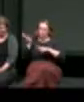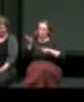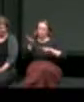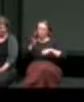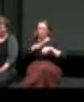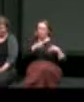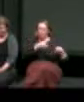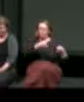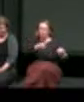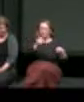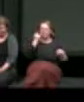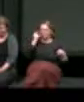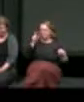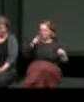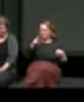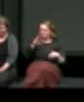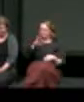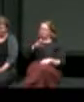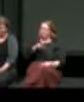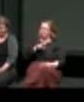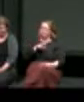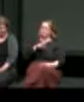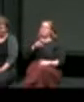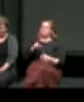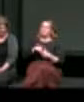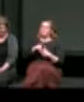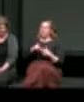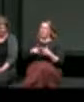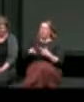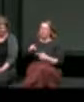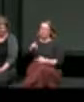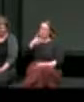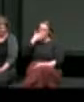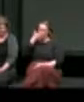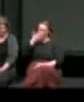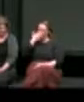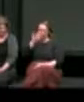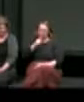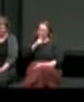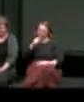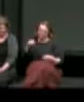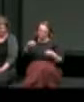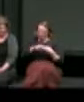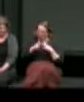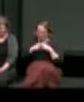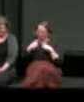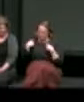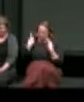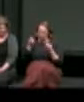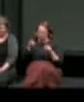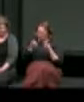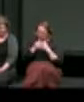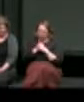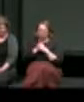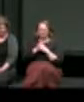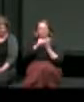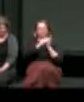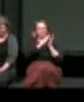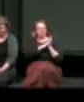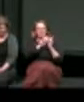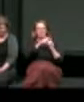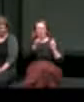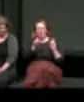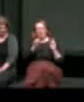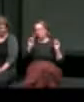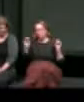issue with dust. And then odor hasn't been an issue at all either. So we had that on here from last year, but to date, there's